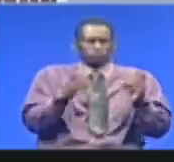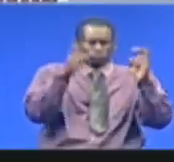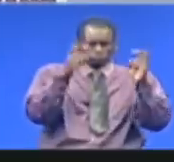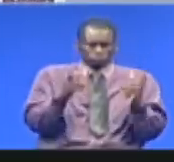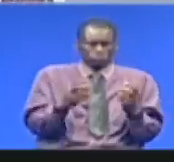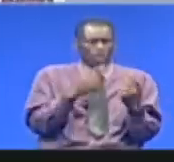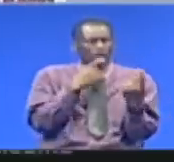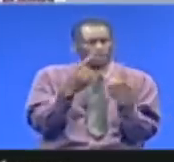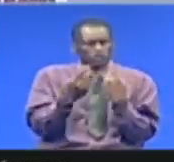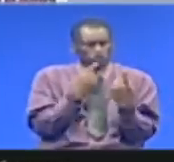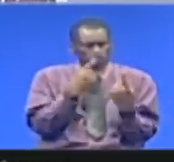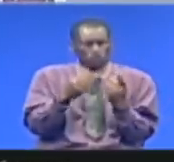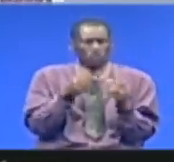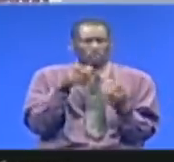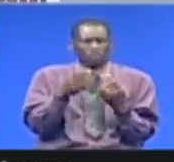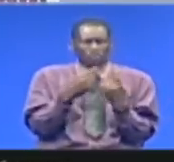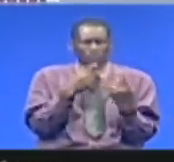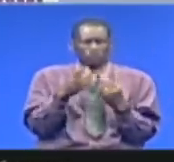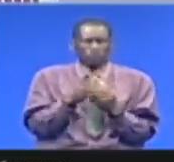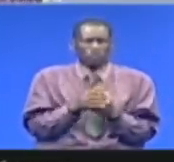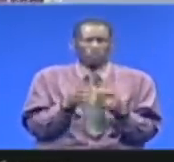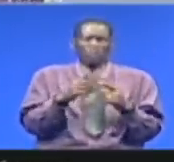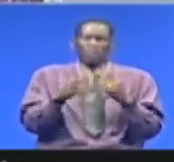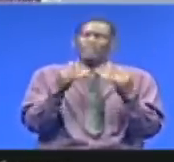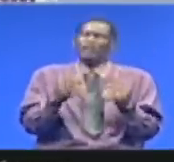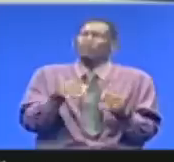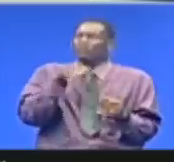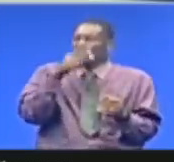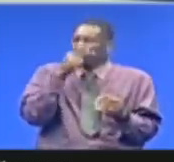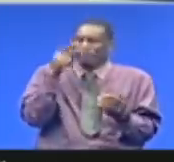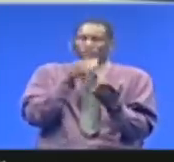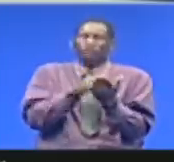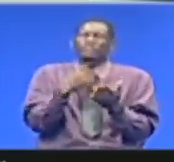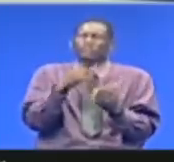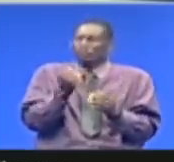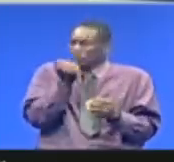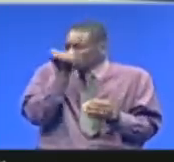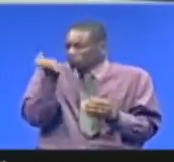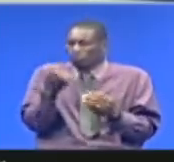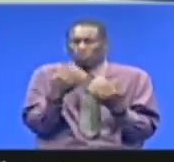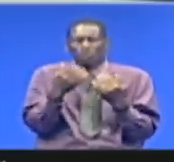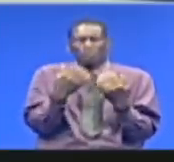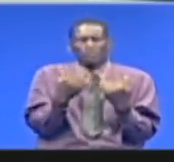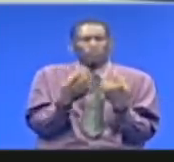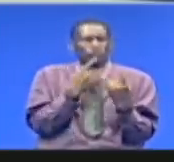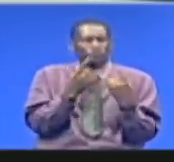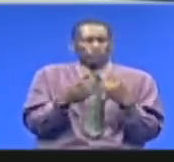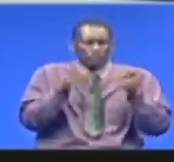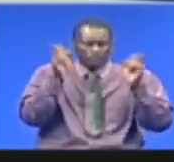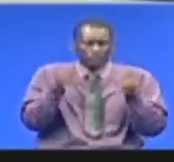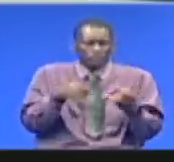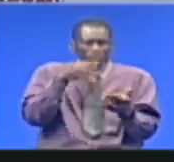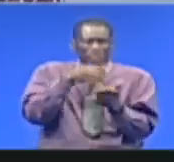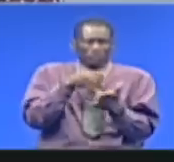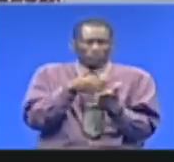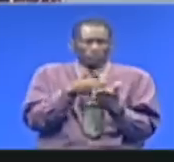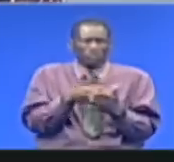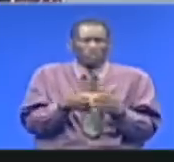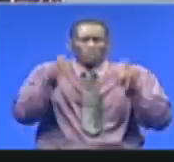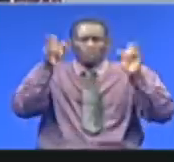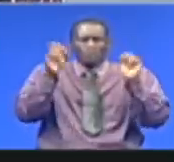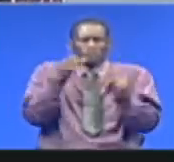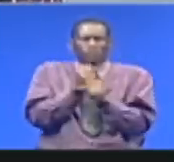talk. But this talking... But now then, he says he was left out of No. But then talking then must be inclusive and must make sure